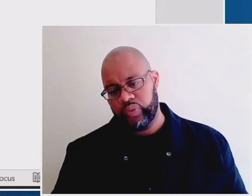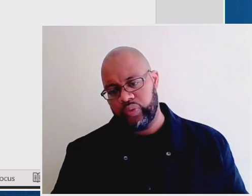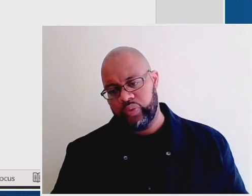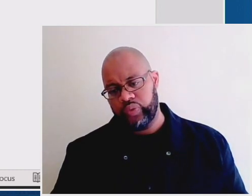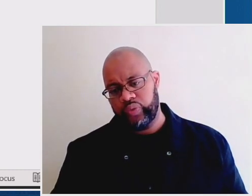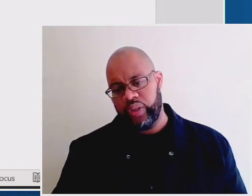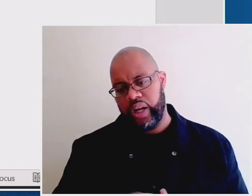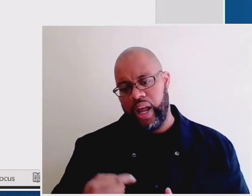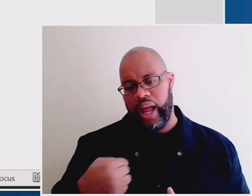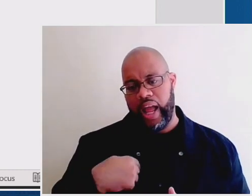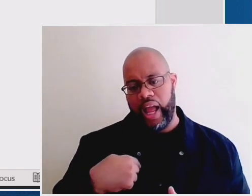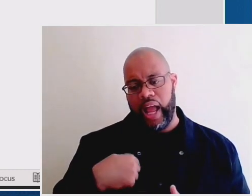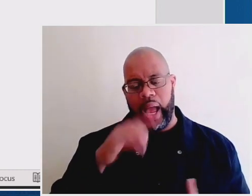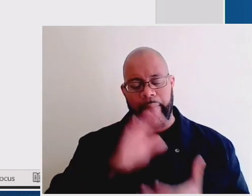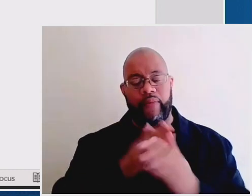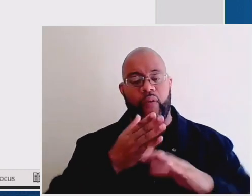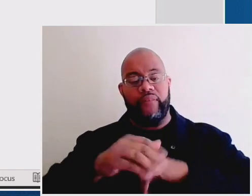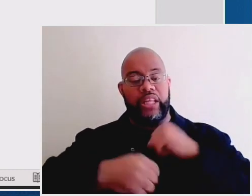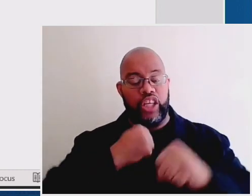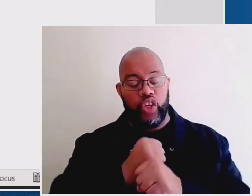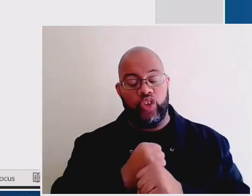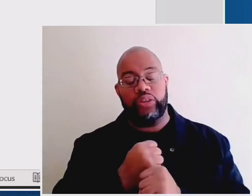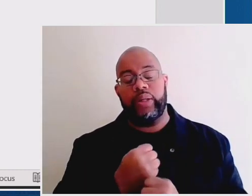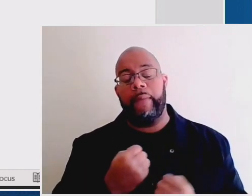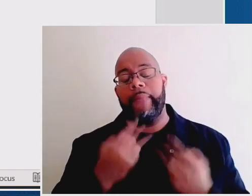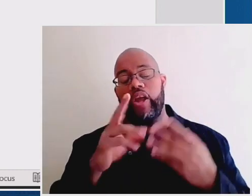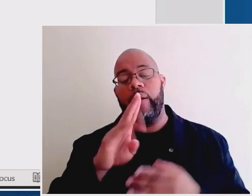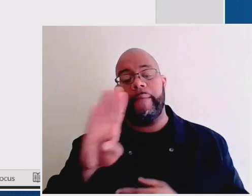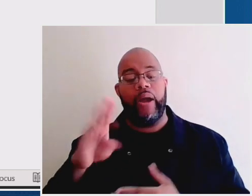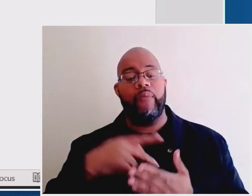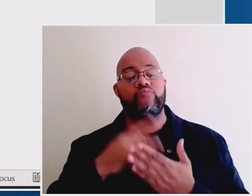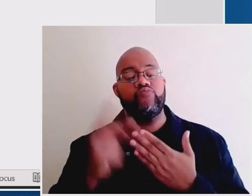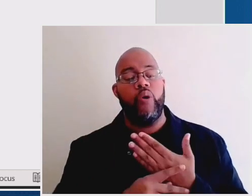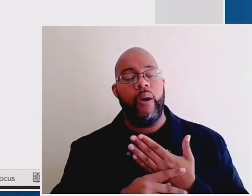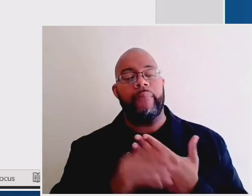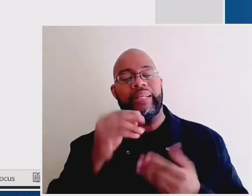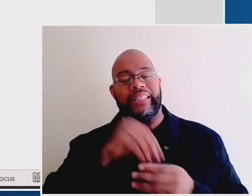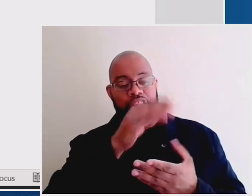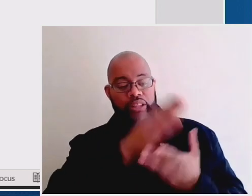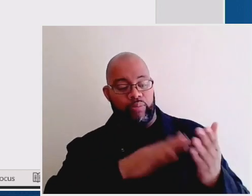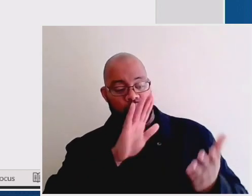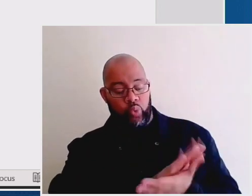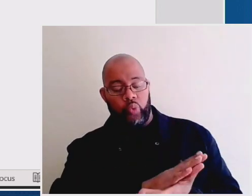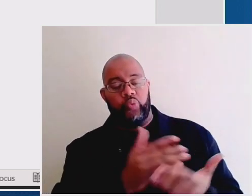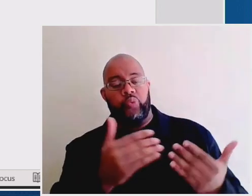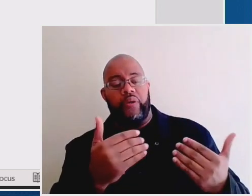I believe that over the years, our many upward bound programs being at certain schools have helped